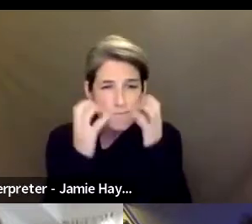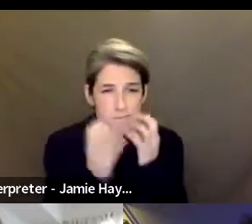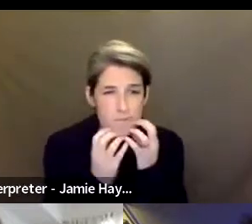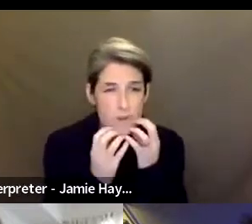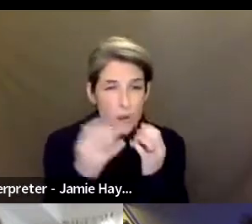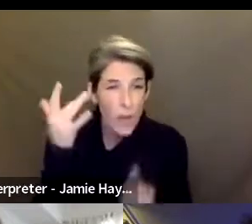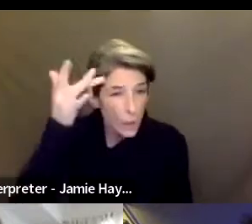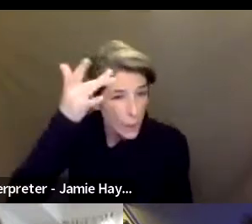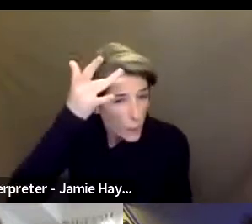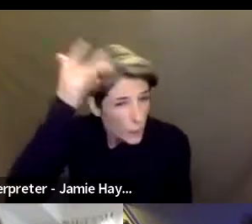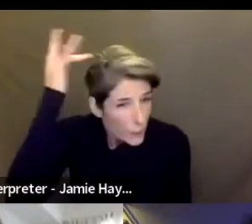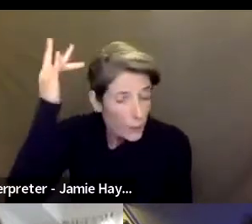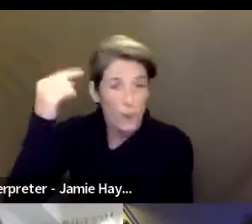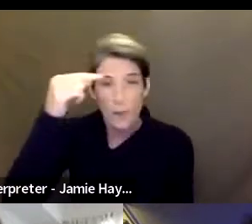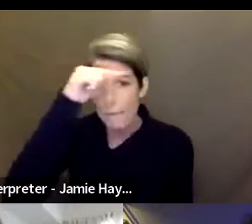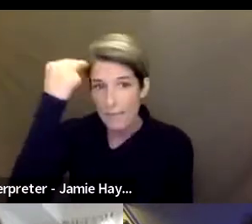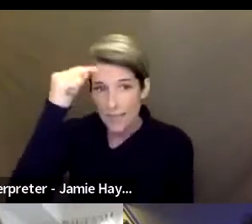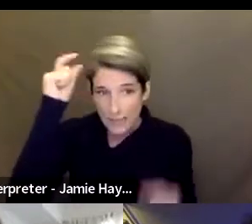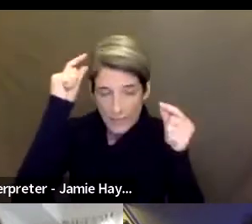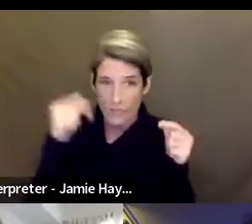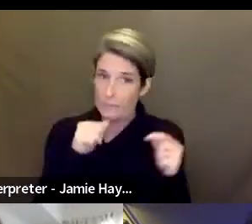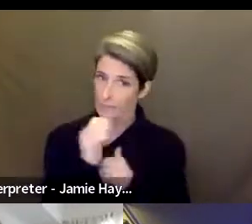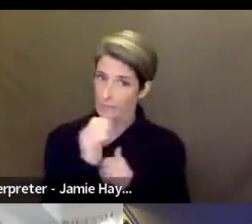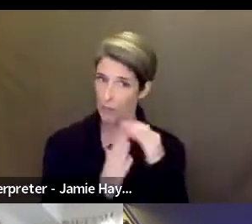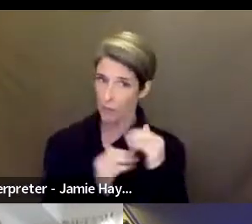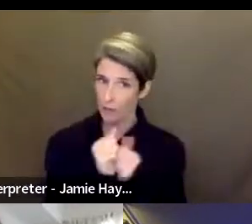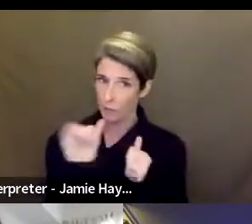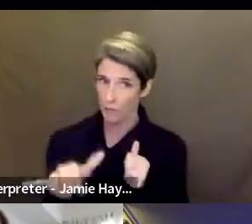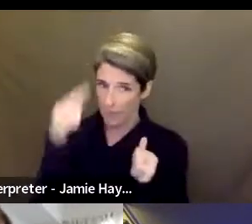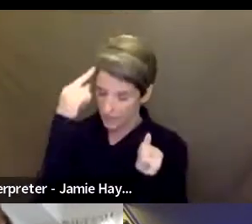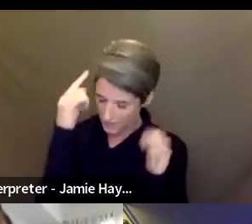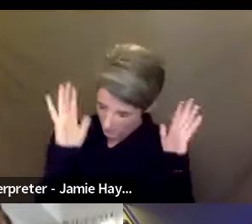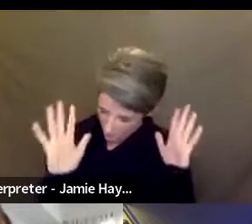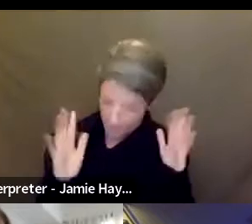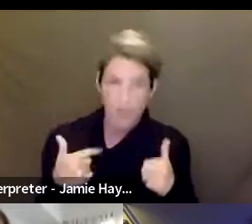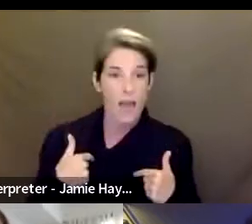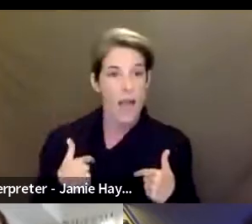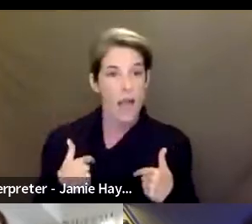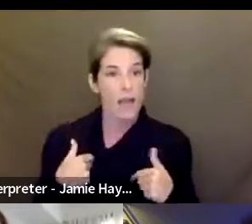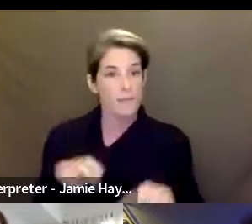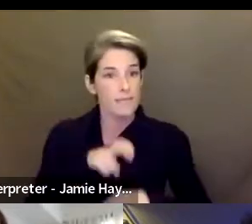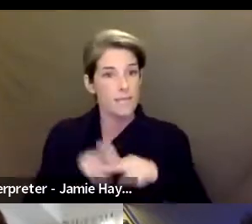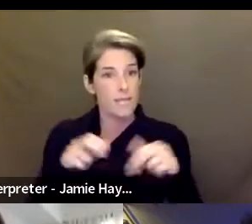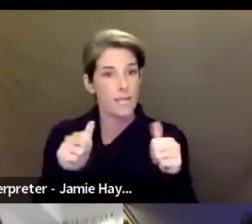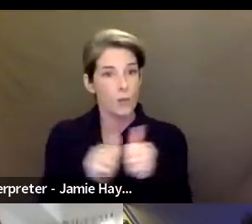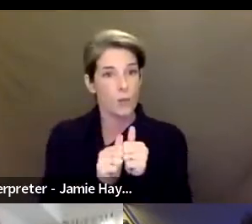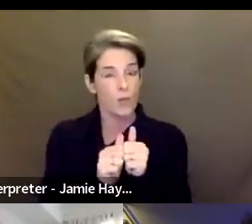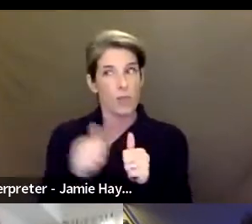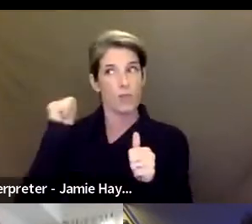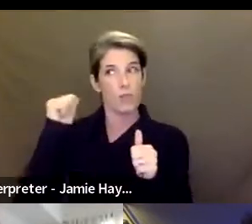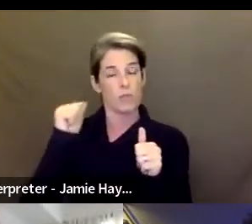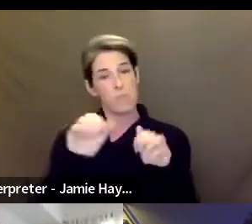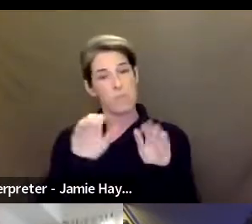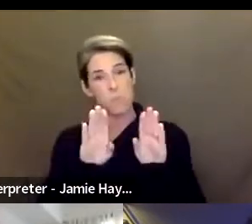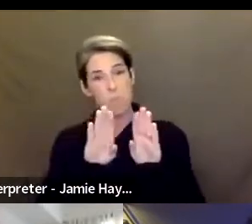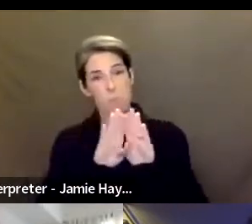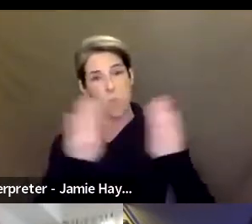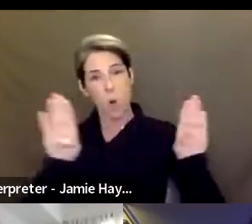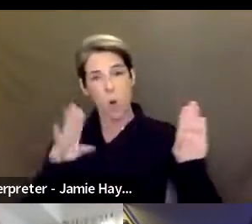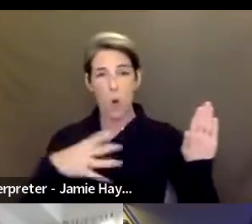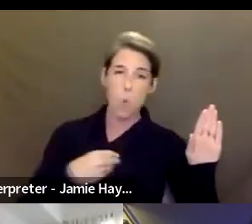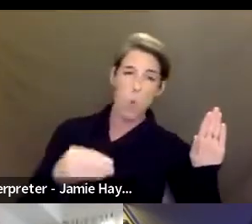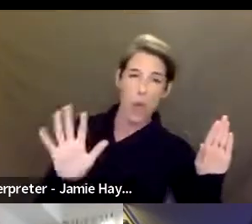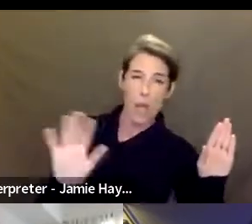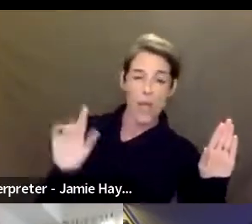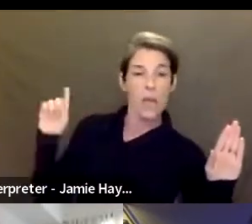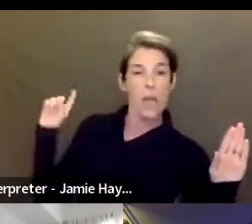thinning black hair that makes me very uncomfortable. I'm seated with a white creamish wall behind me